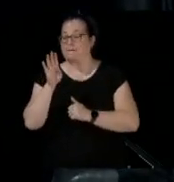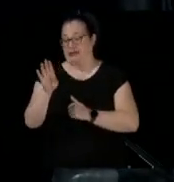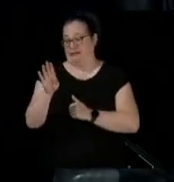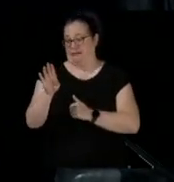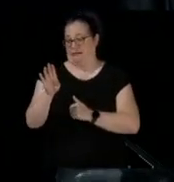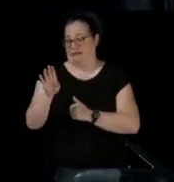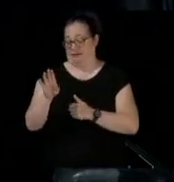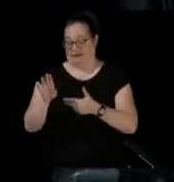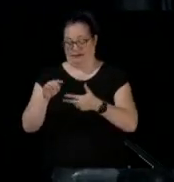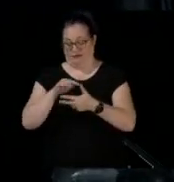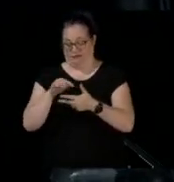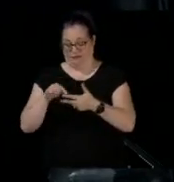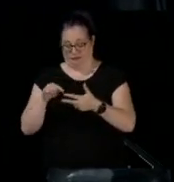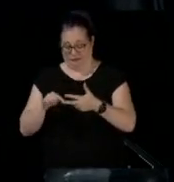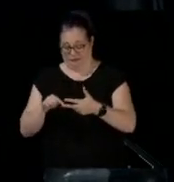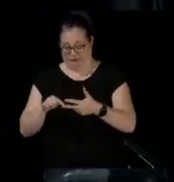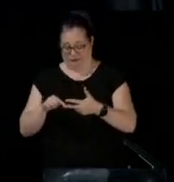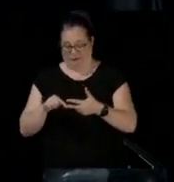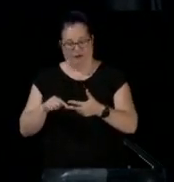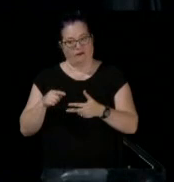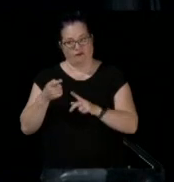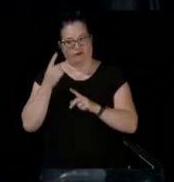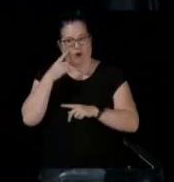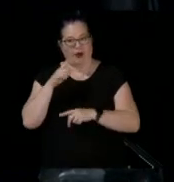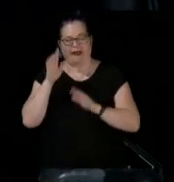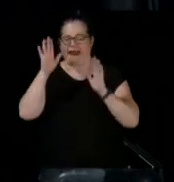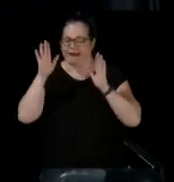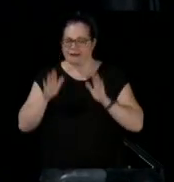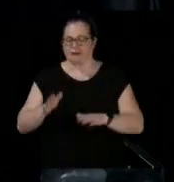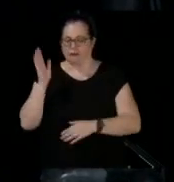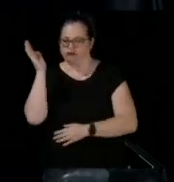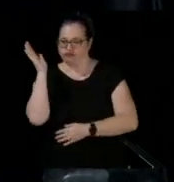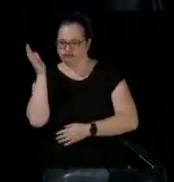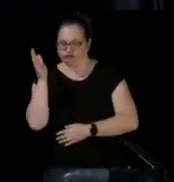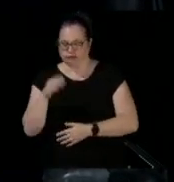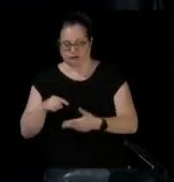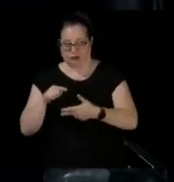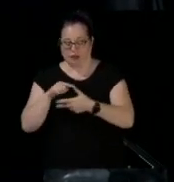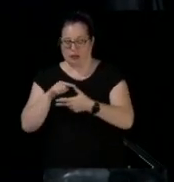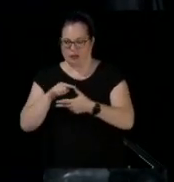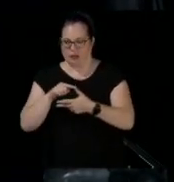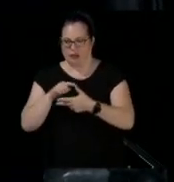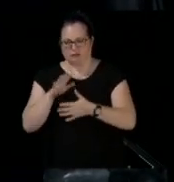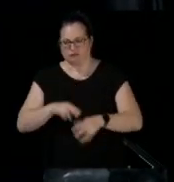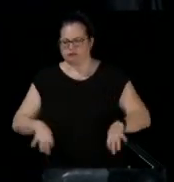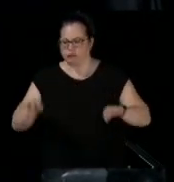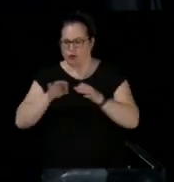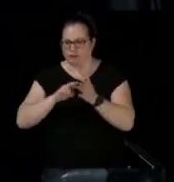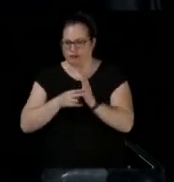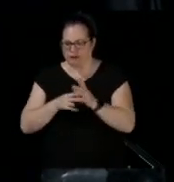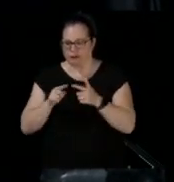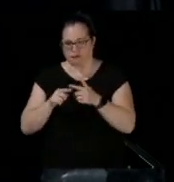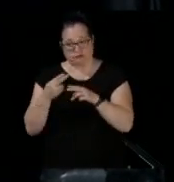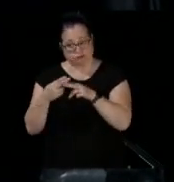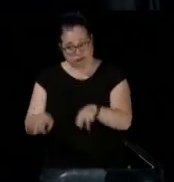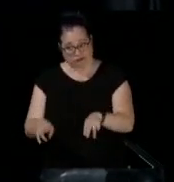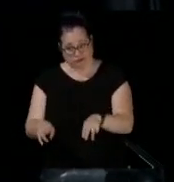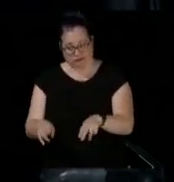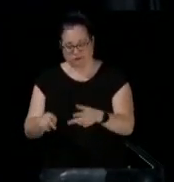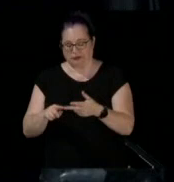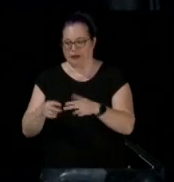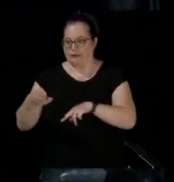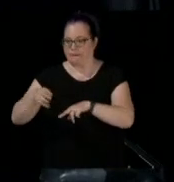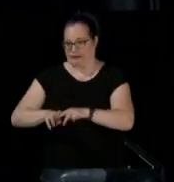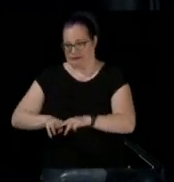3 B's of excellent commencement speech giving. Be meaningful, be brief, and